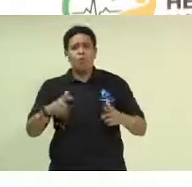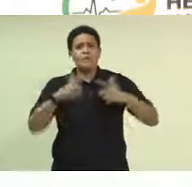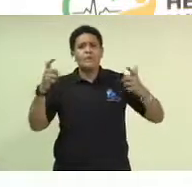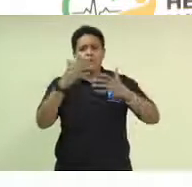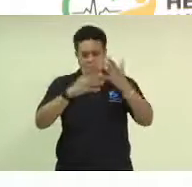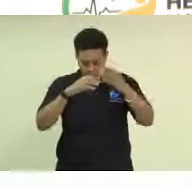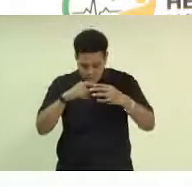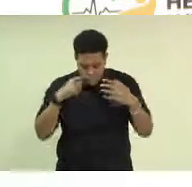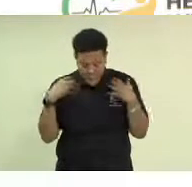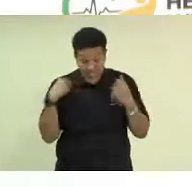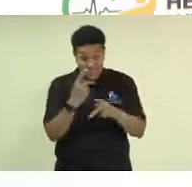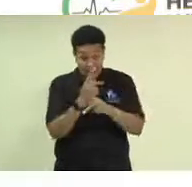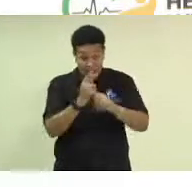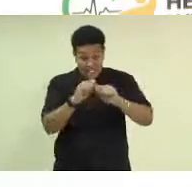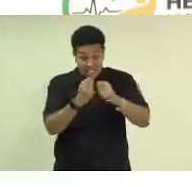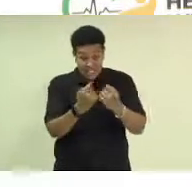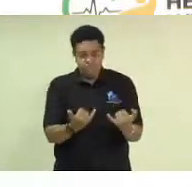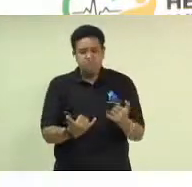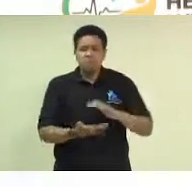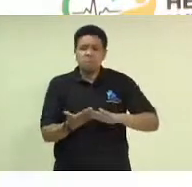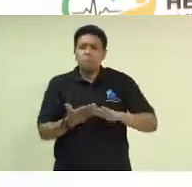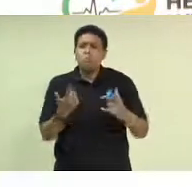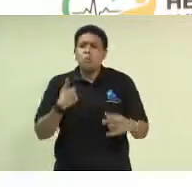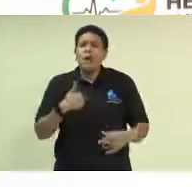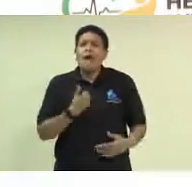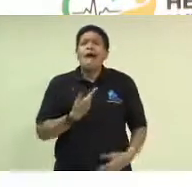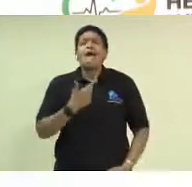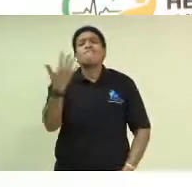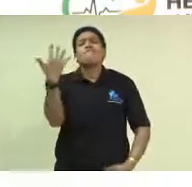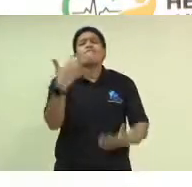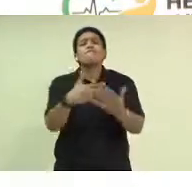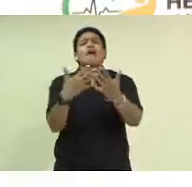of the healthcare team. Currently, we have some